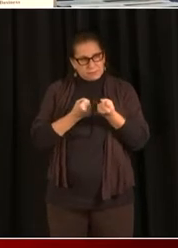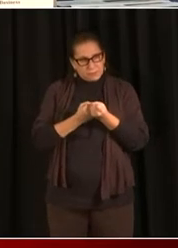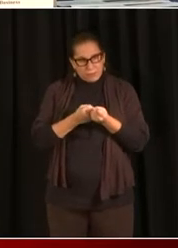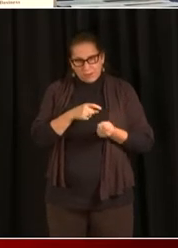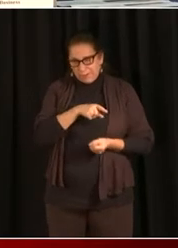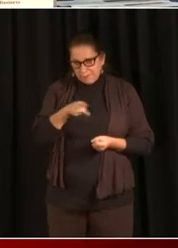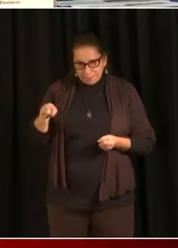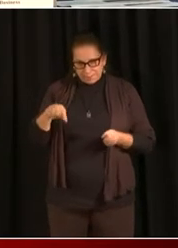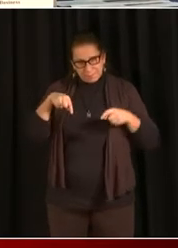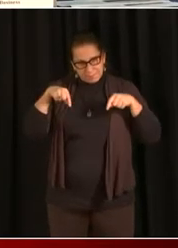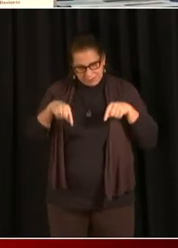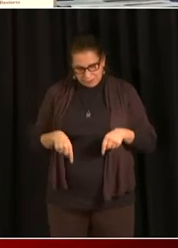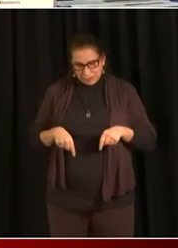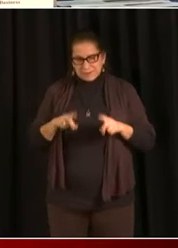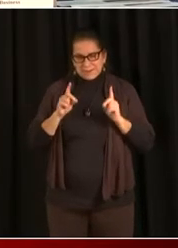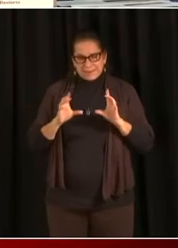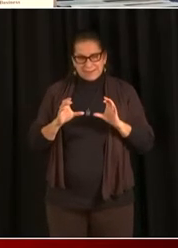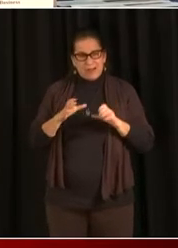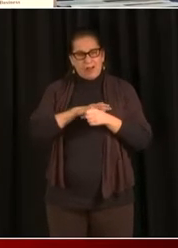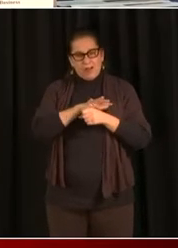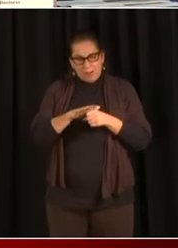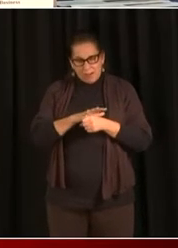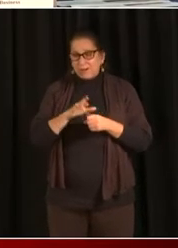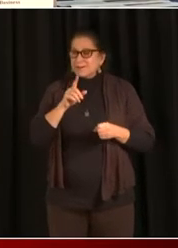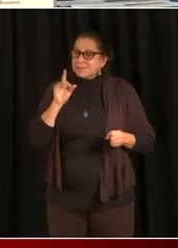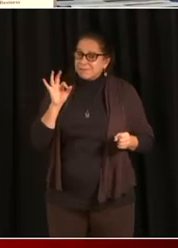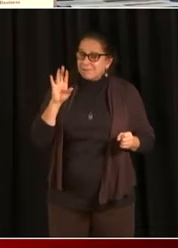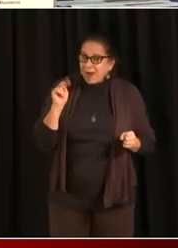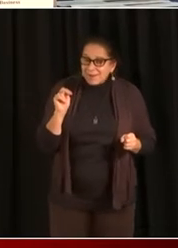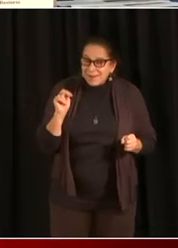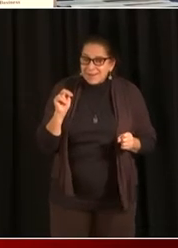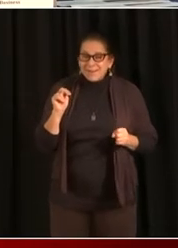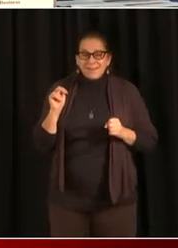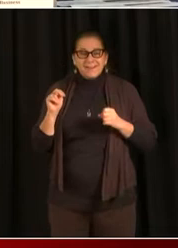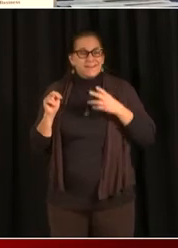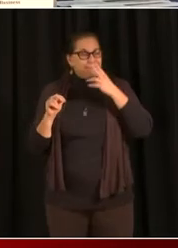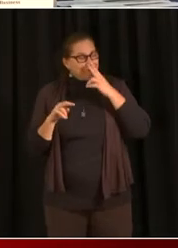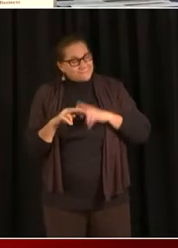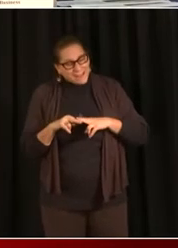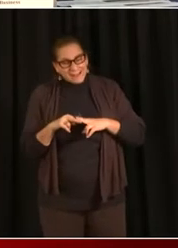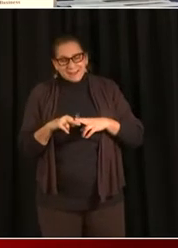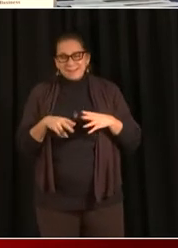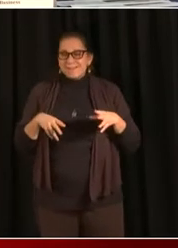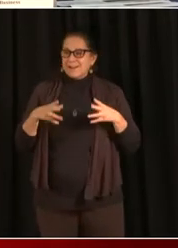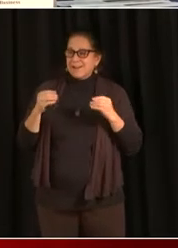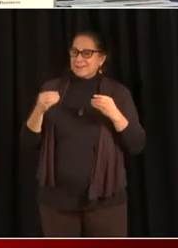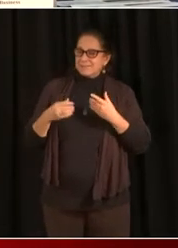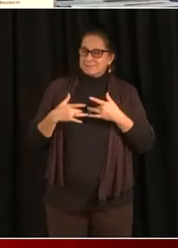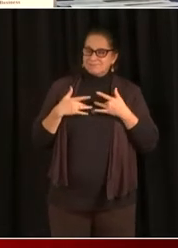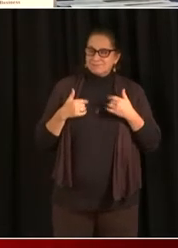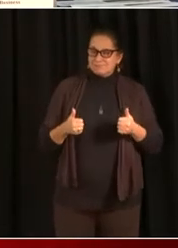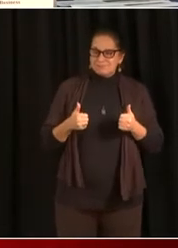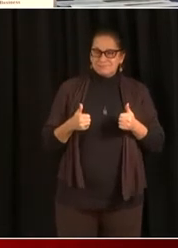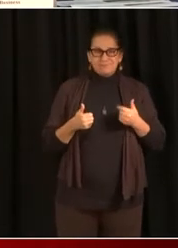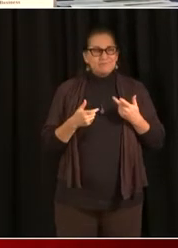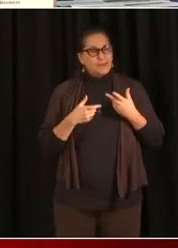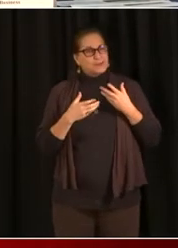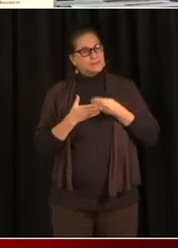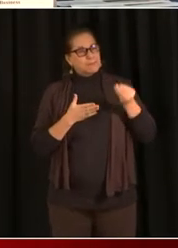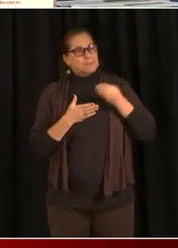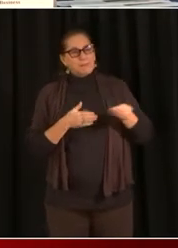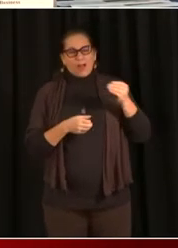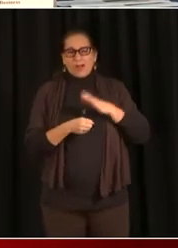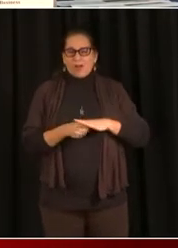and intentional in the way that we support them. So it can be fun, it can be safe, it can be effective, shop local, and it helps us